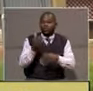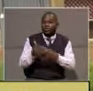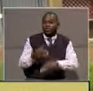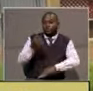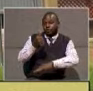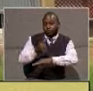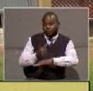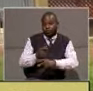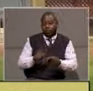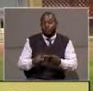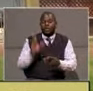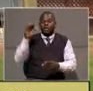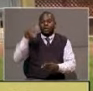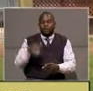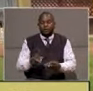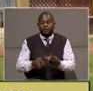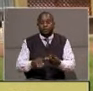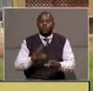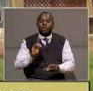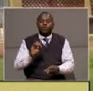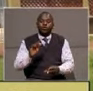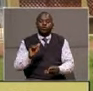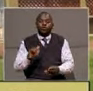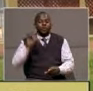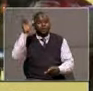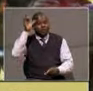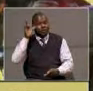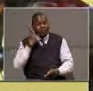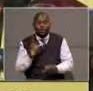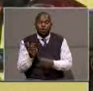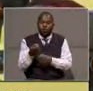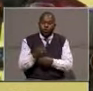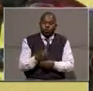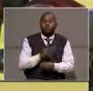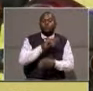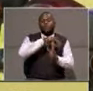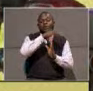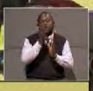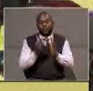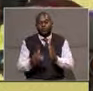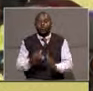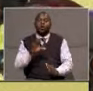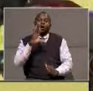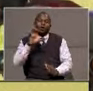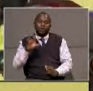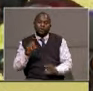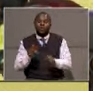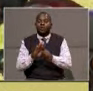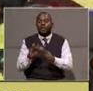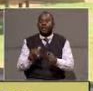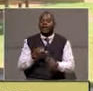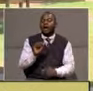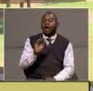Soroti, Kapchora, Dokolo, Lira, Gulu, Kitgum, Lamuo, Padel, Otuke, and